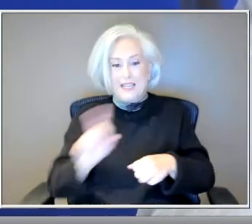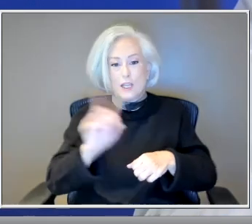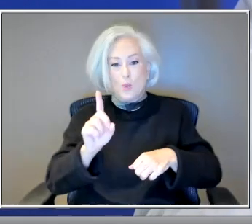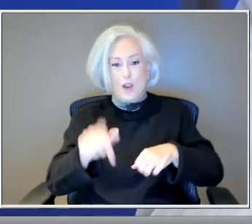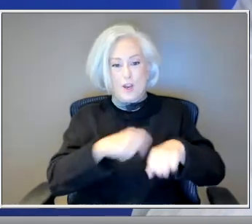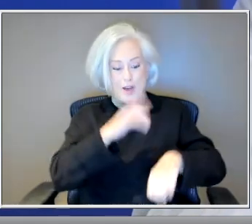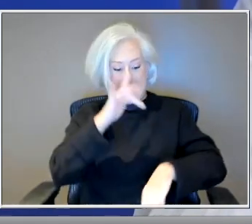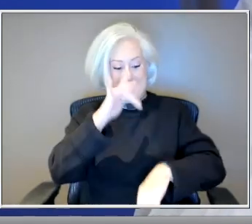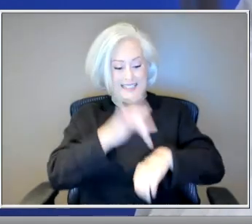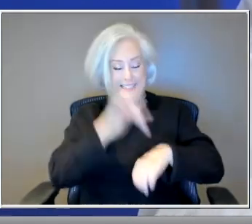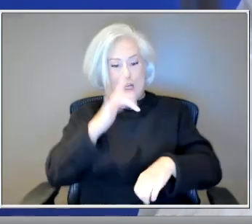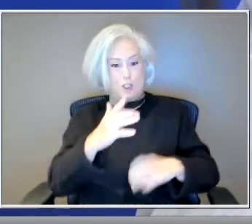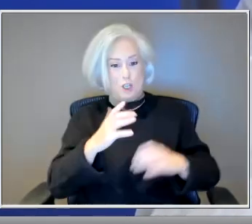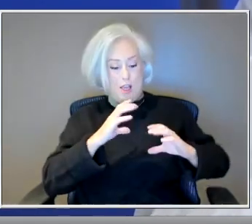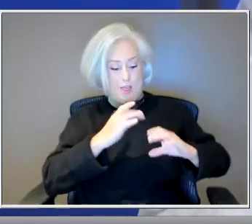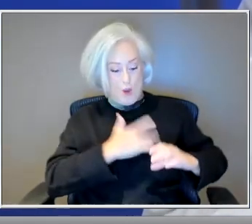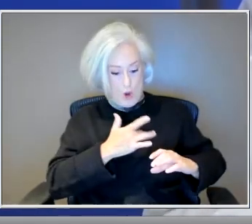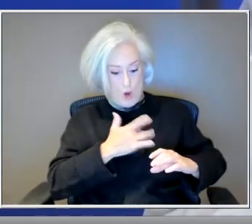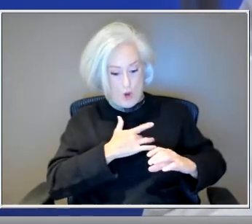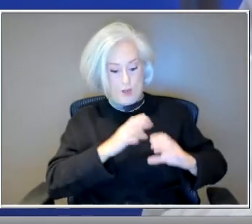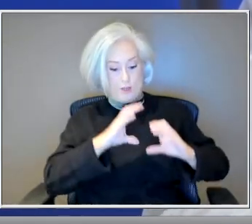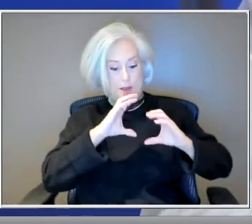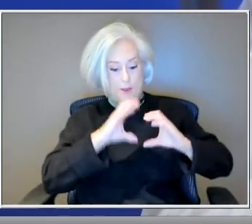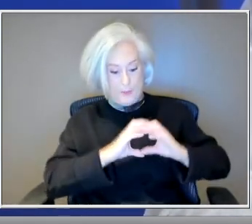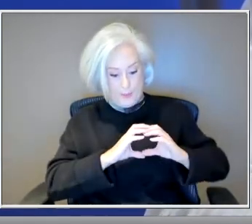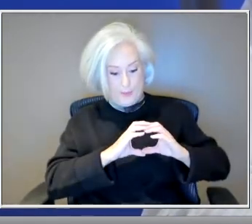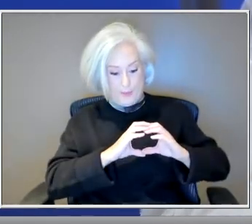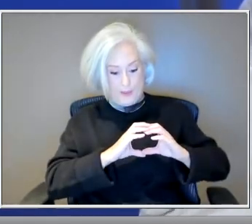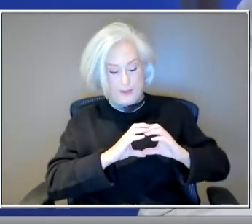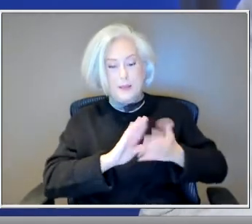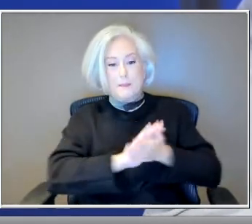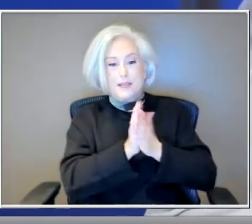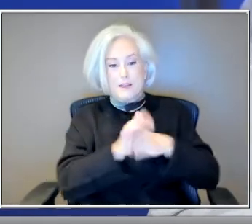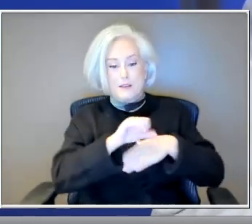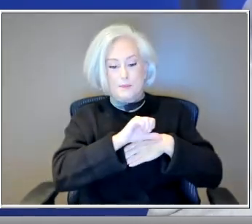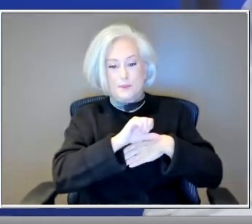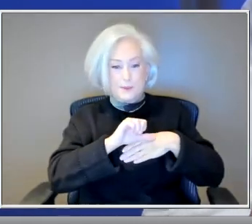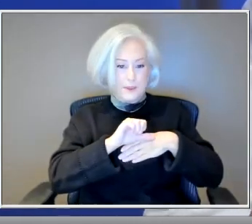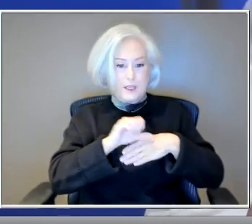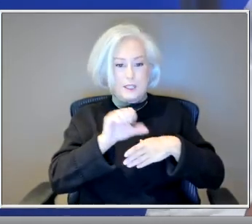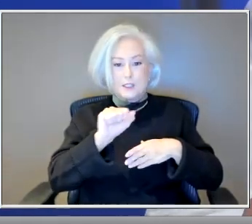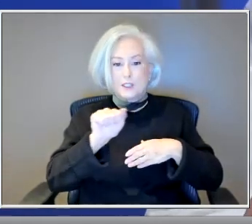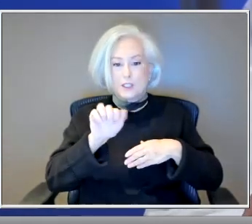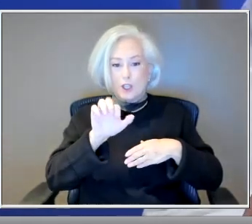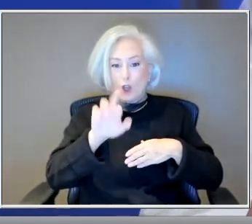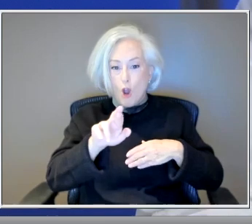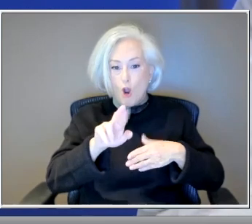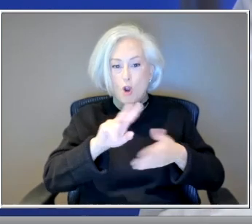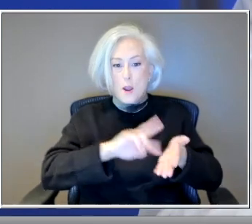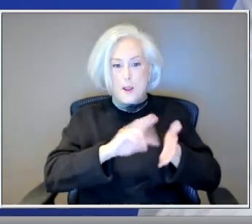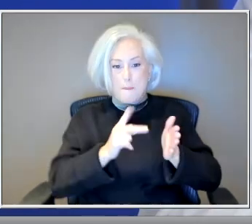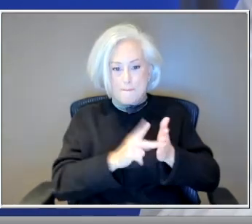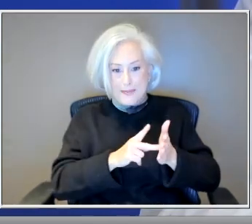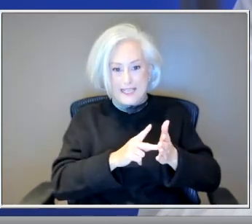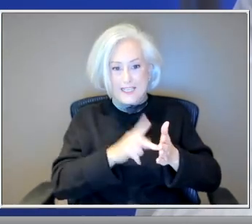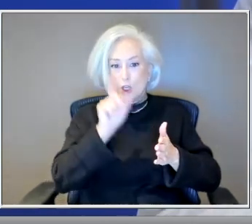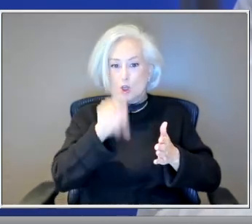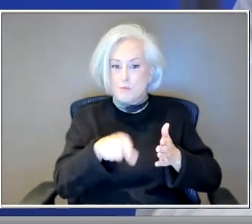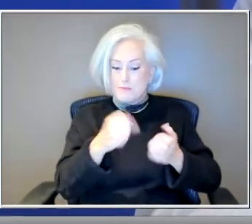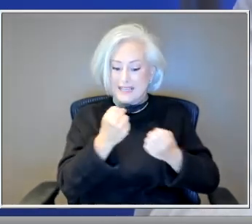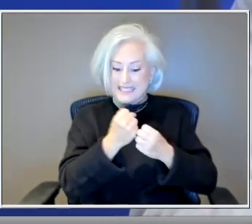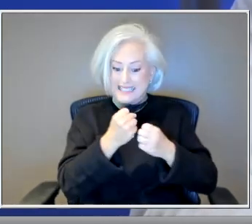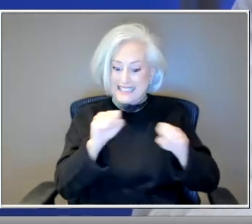in order to remove a lead or replace it, you have to be able to safely separate it from that scar. And